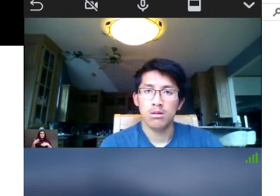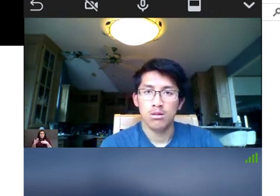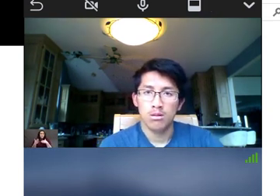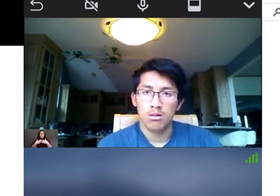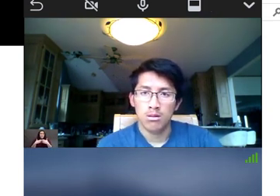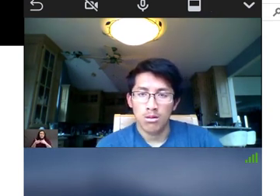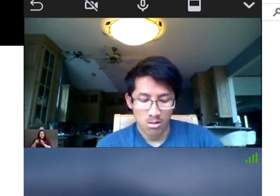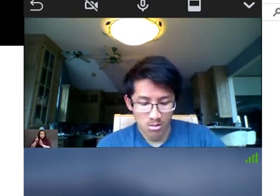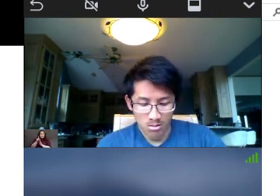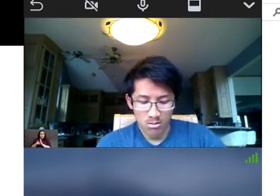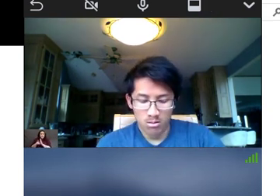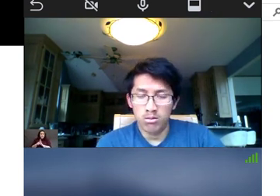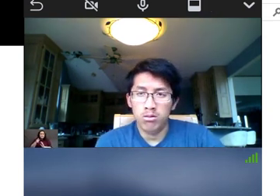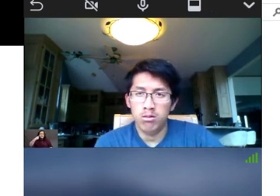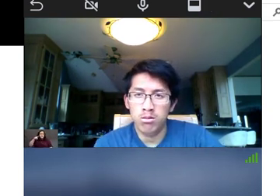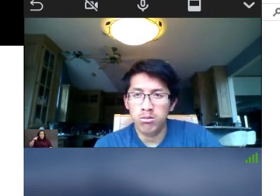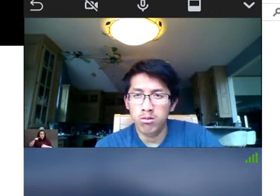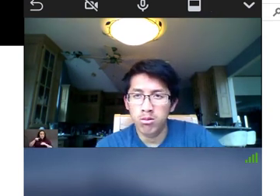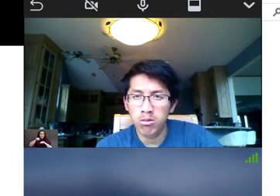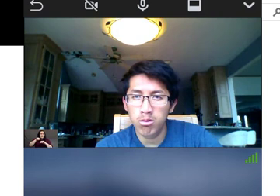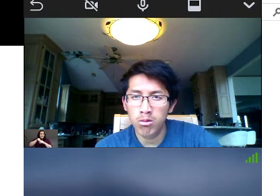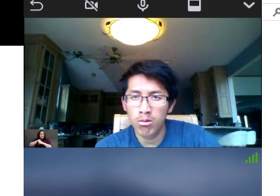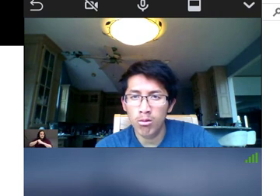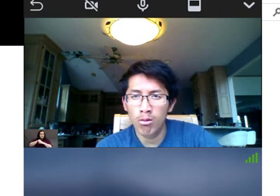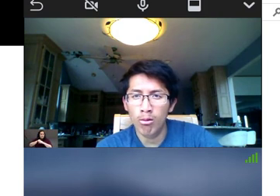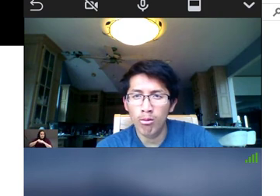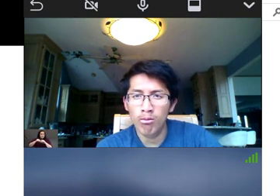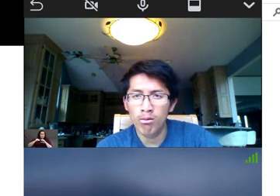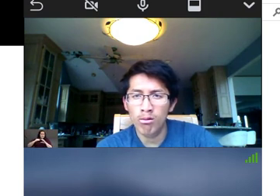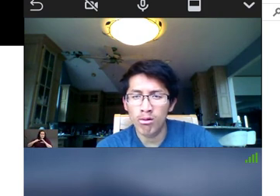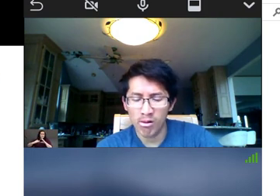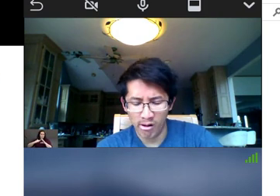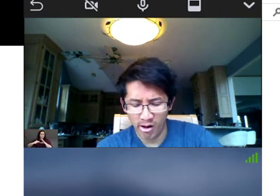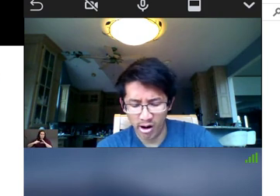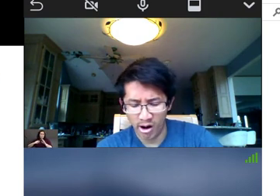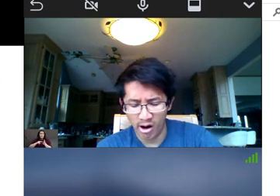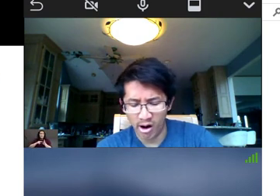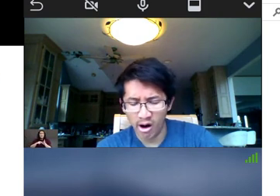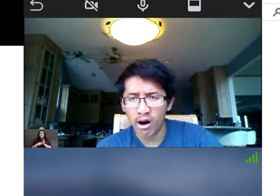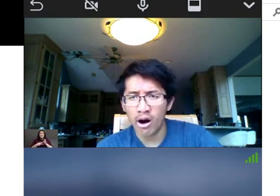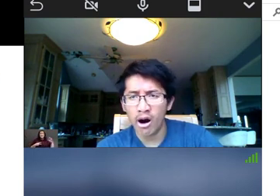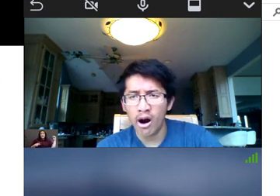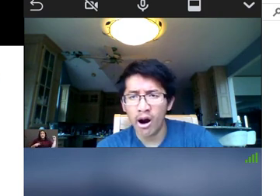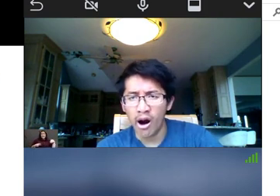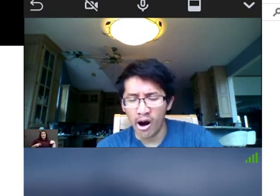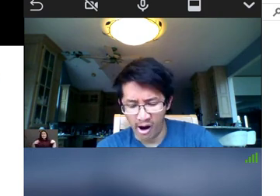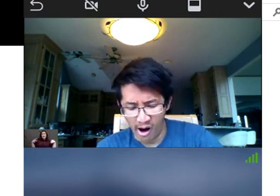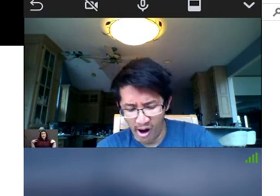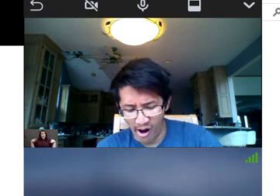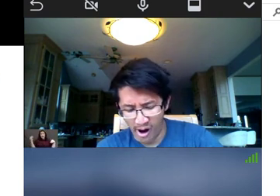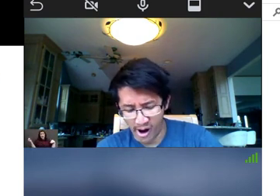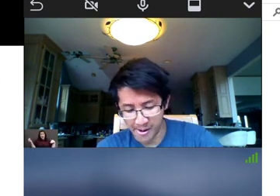which is the temperature at the inlet plus the temperature of the outlet, all divided by 2.